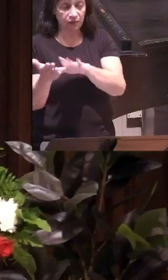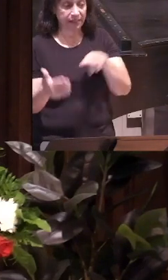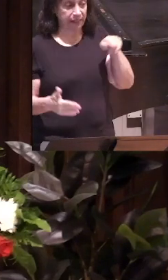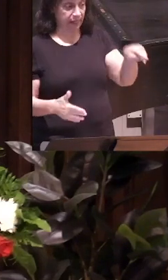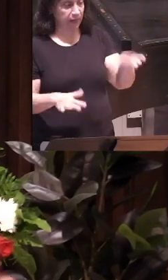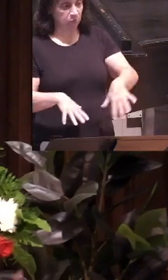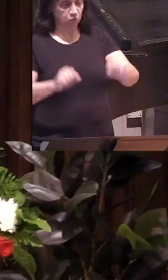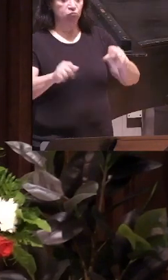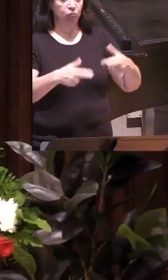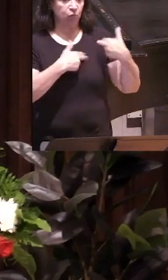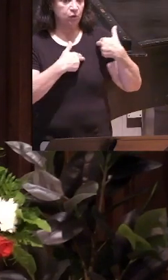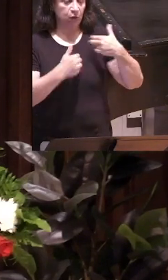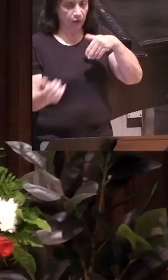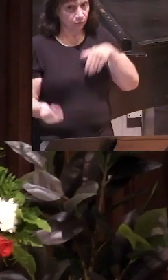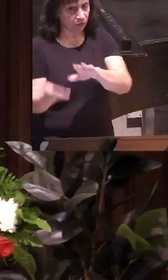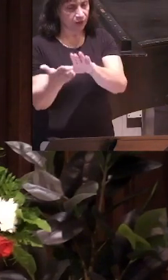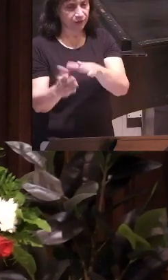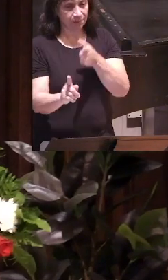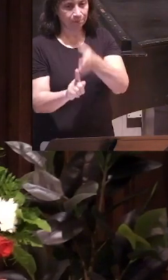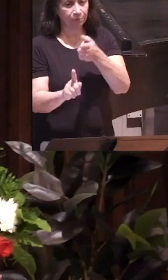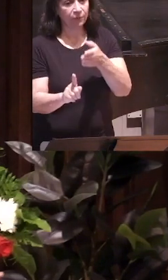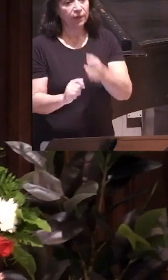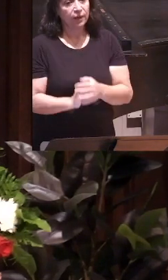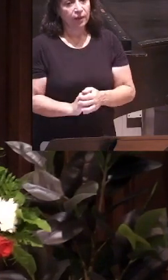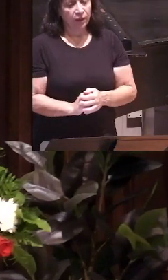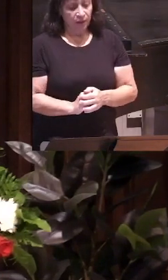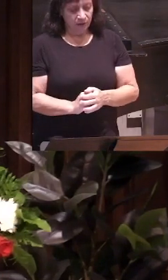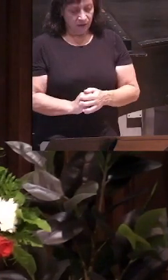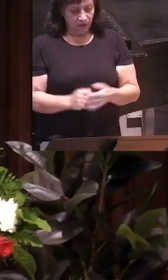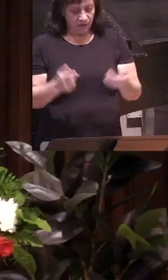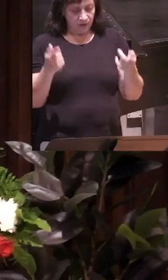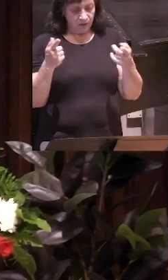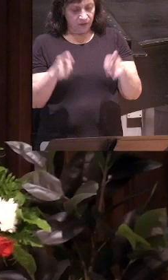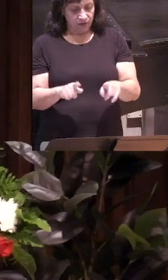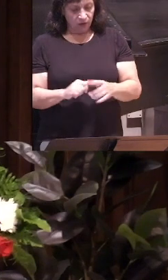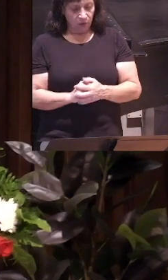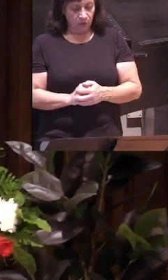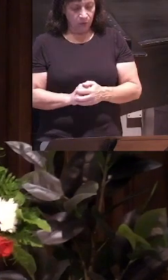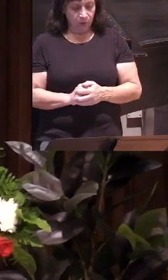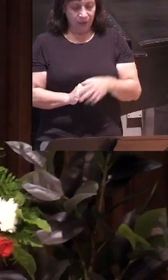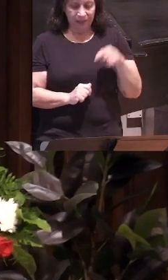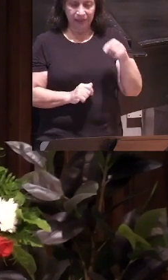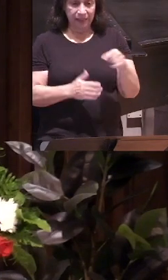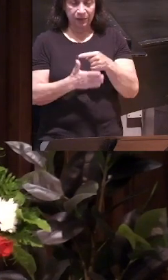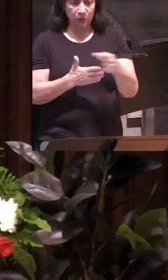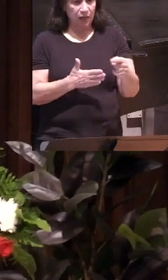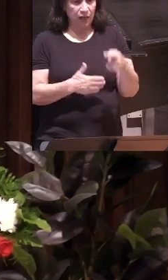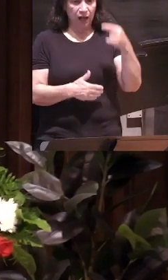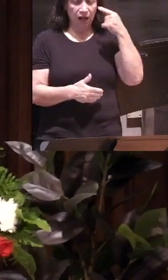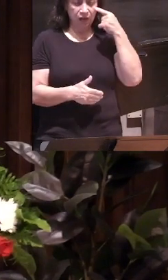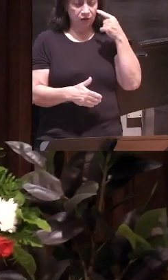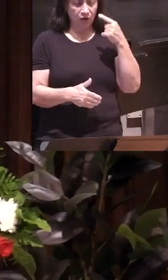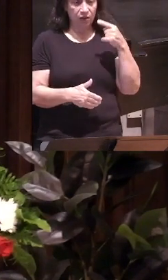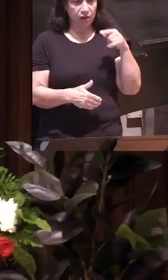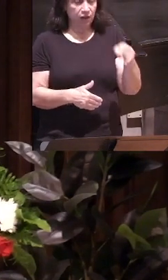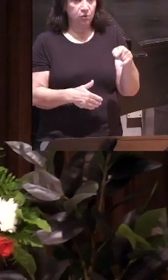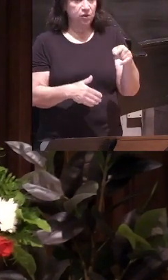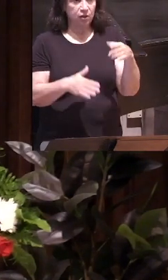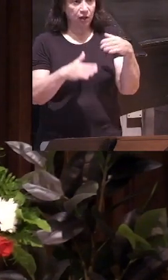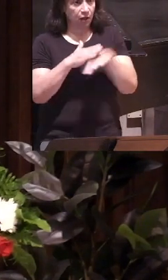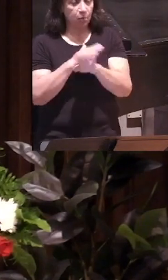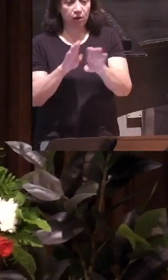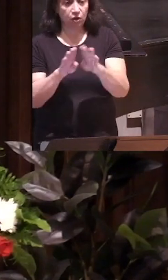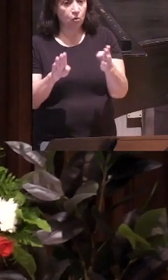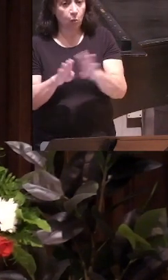So I was at events this week, and I thought he was going to walk through the door.